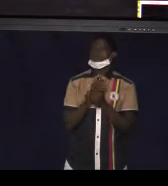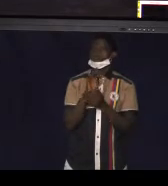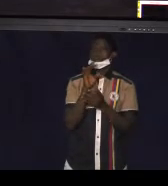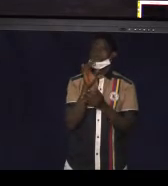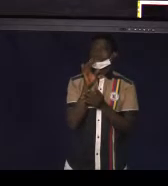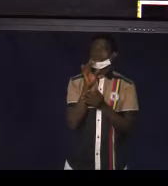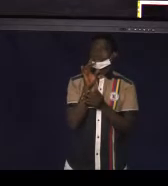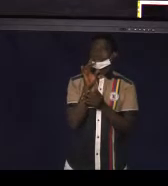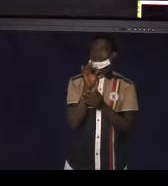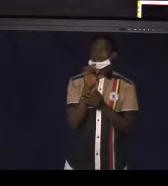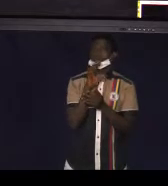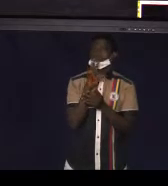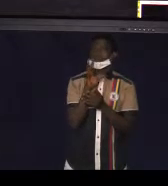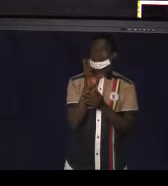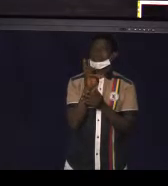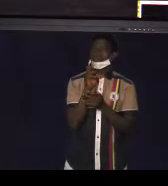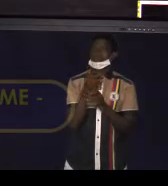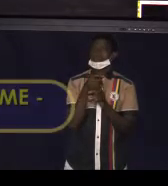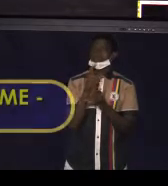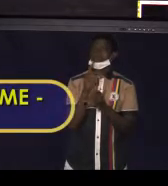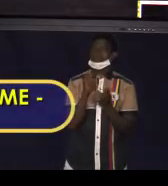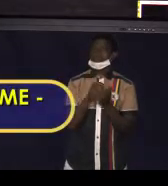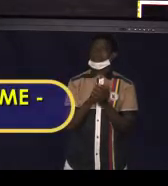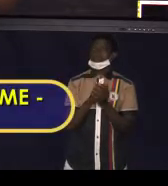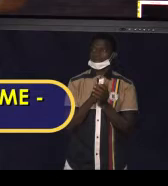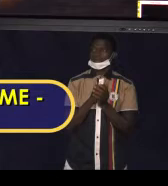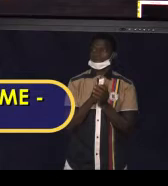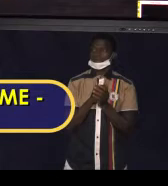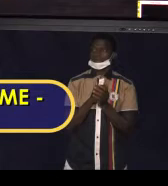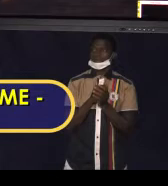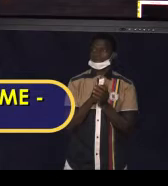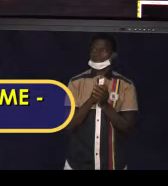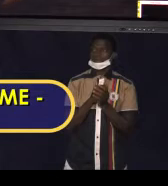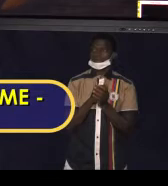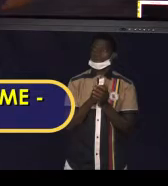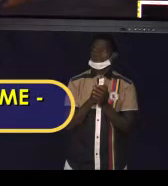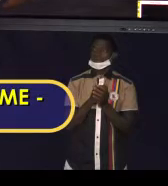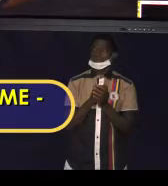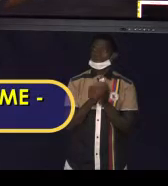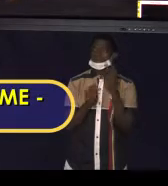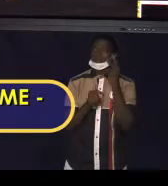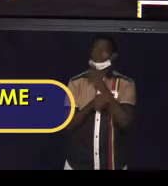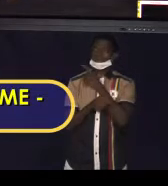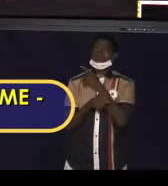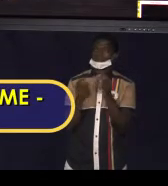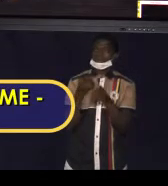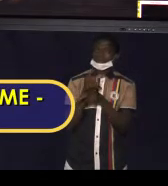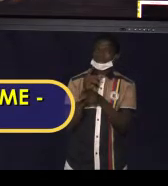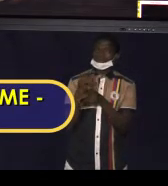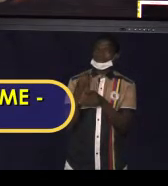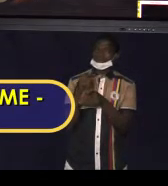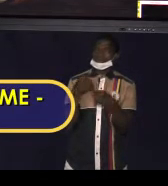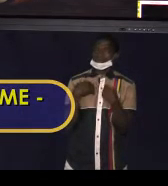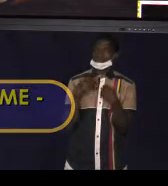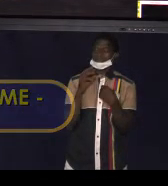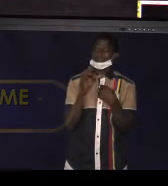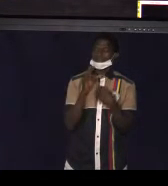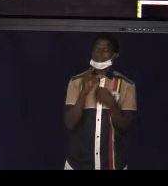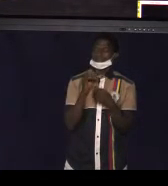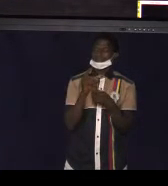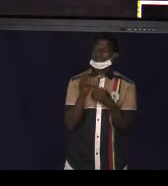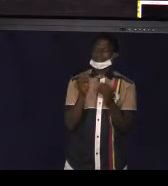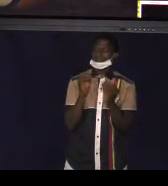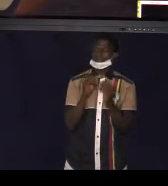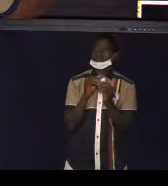856 from 1000, let me see here, bottom one from here, you have 0, 10, then you have 9, 10, then you